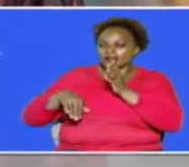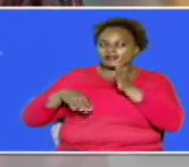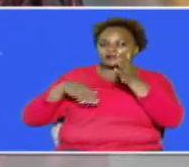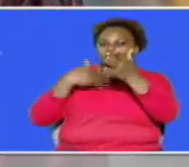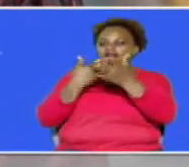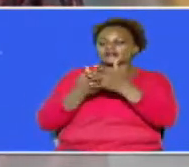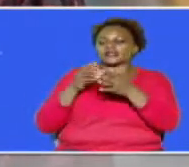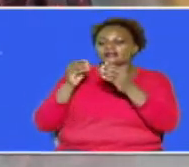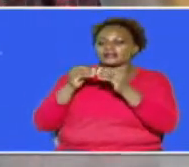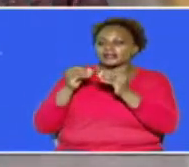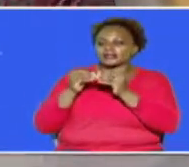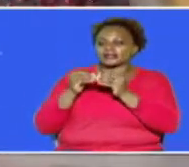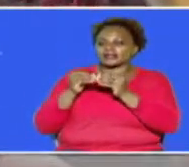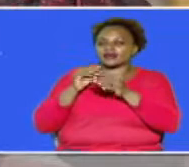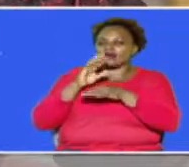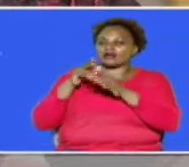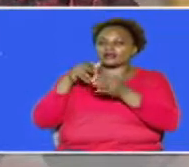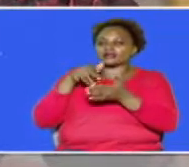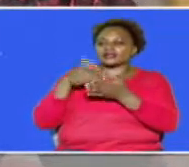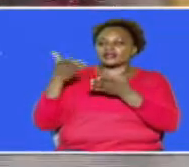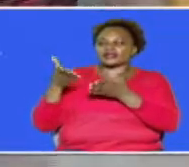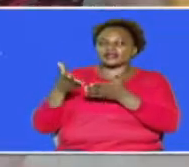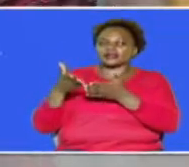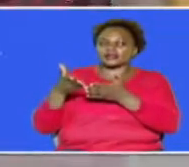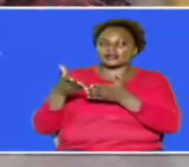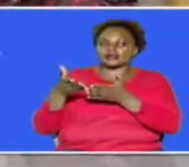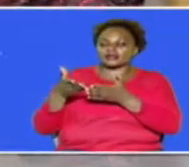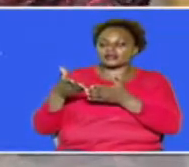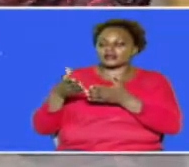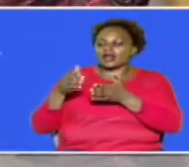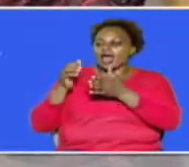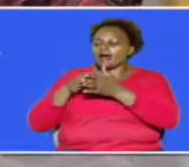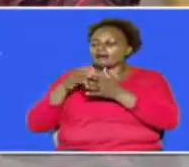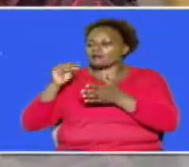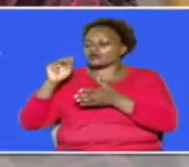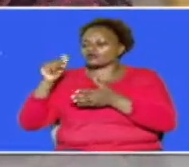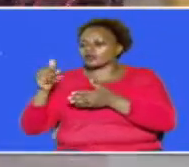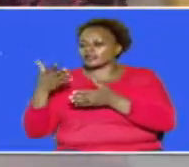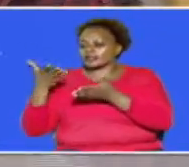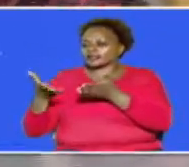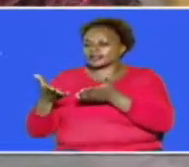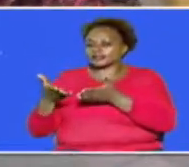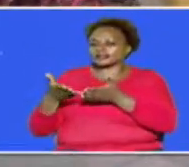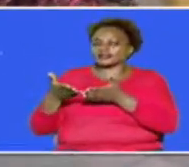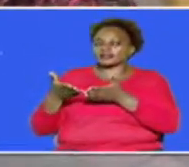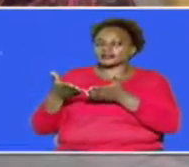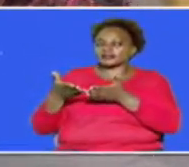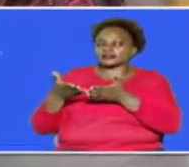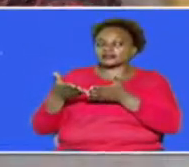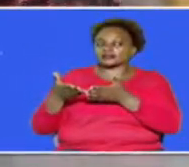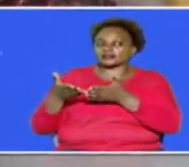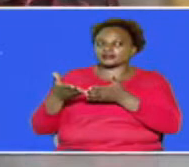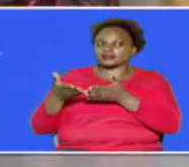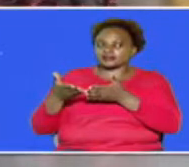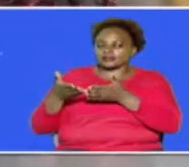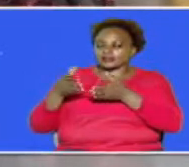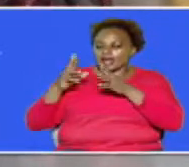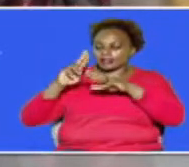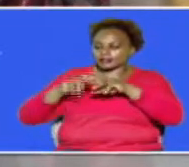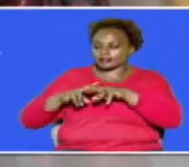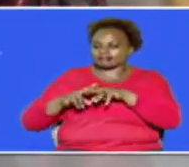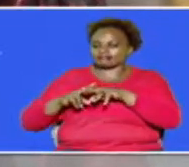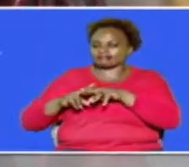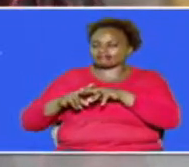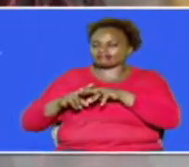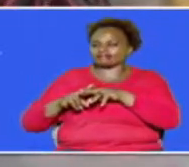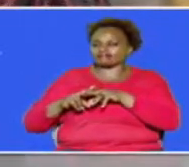to the meeting and they were all standing there in the garden. They said, Mutua amefika. You know, because we wanted everybody united. Okay. And I went and sat down.